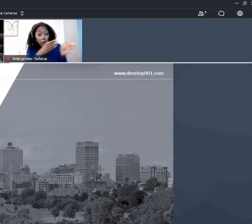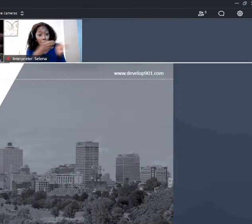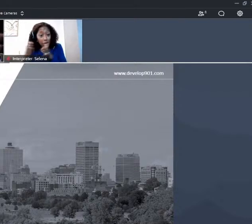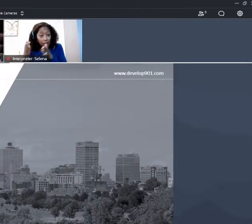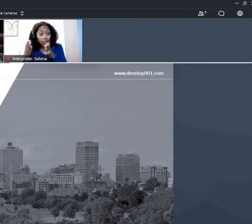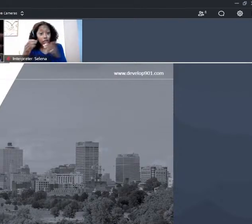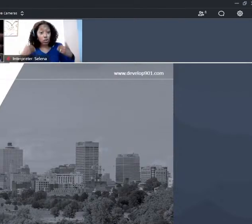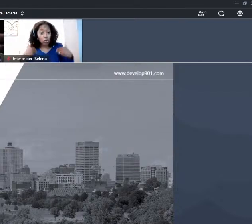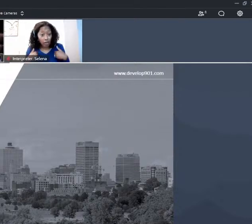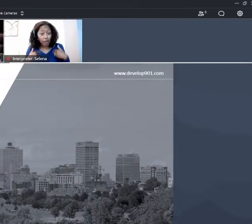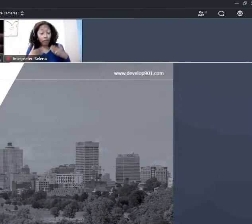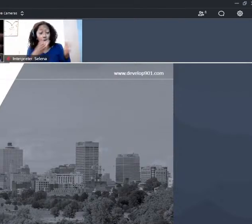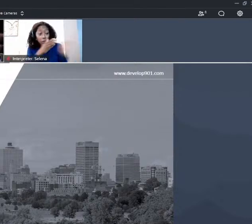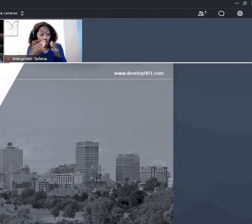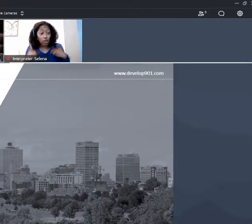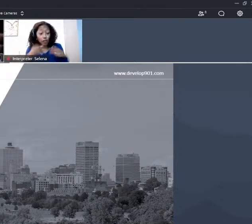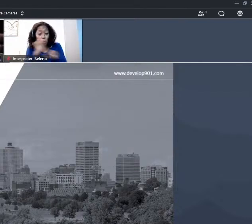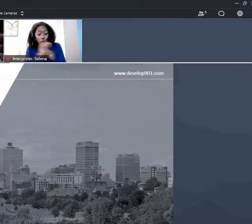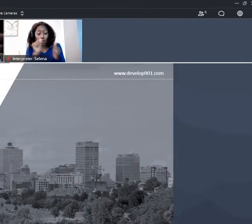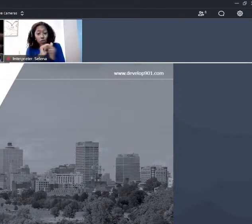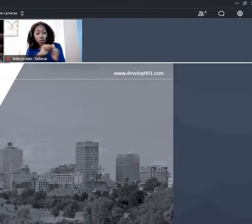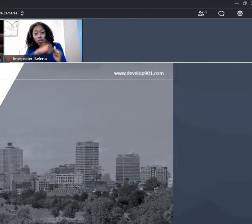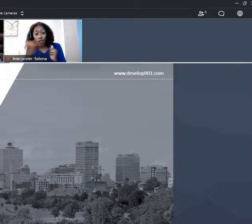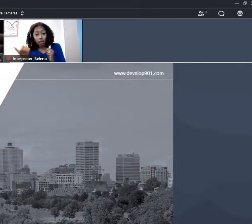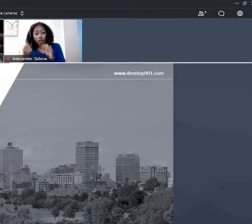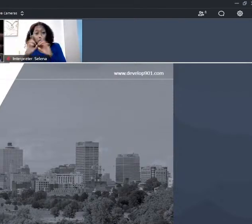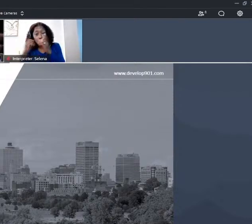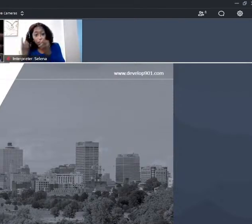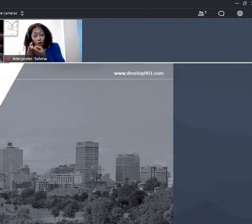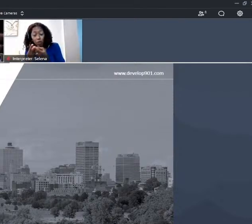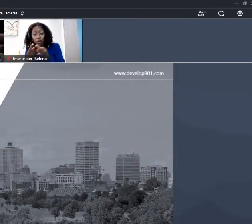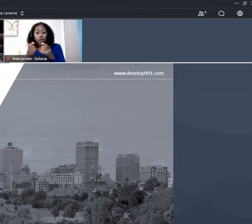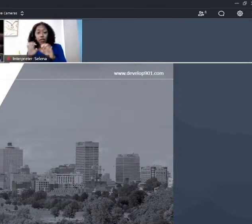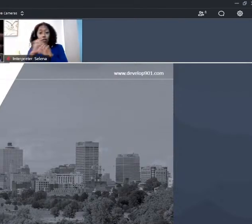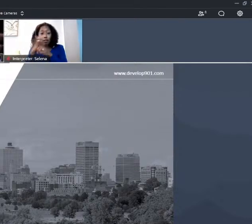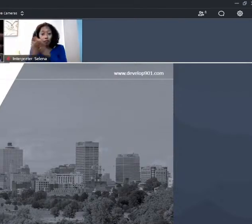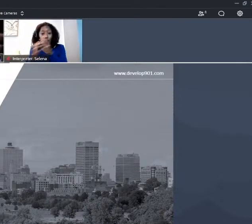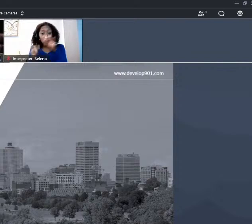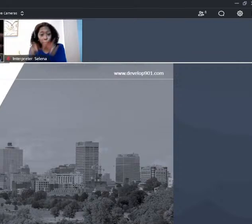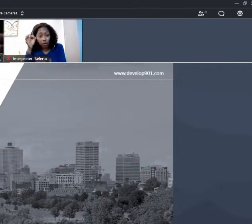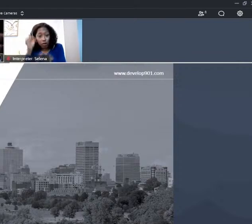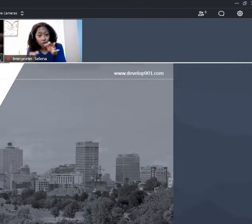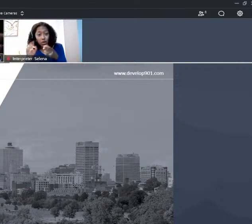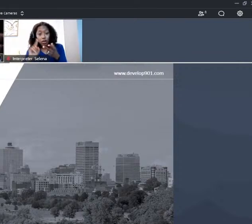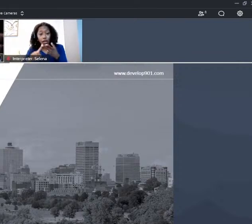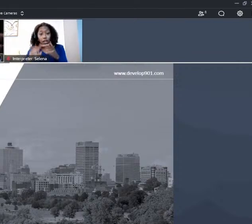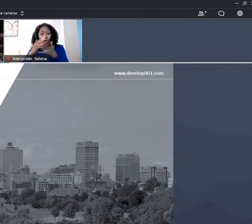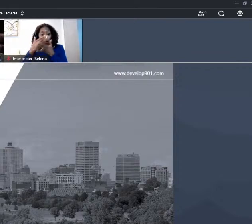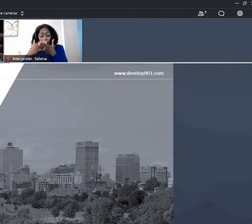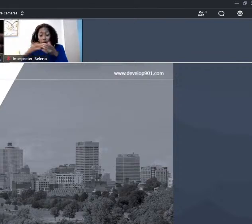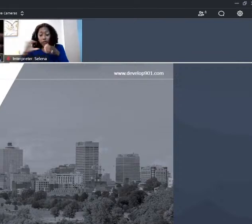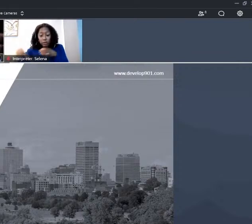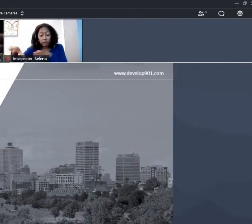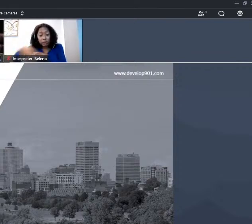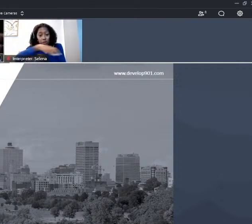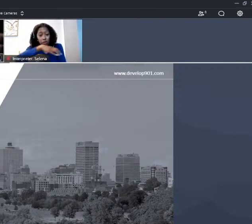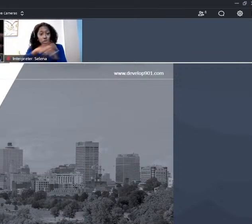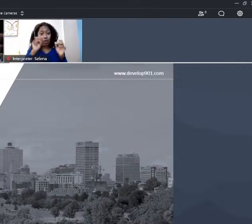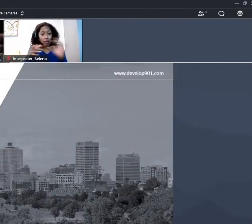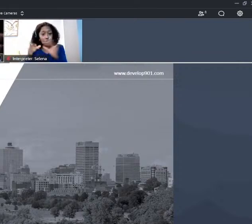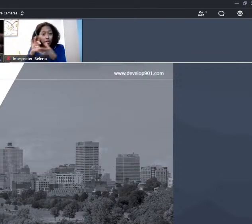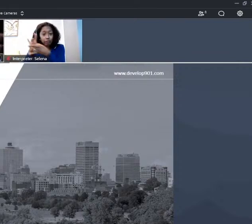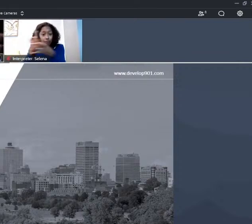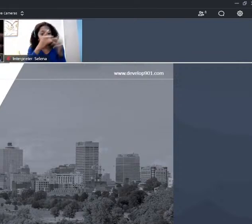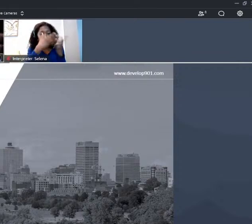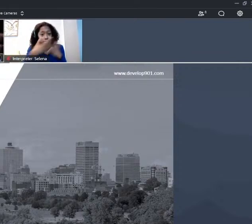with all of the departments. You have to work with environmental court. You have to work with a number of entities. It's just not, and so that entire